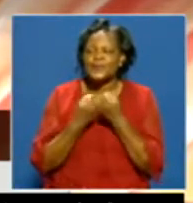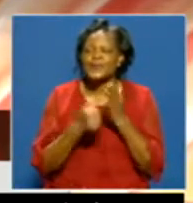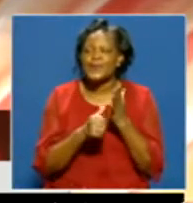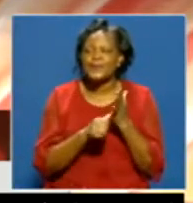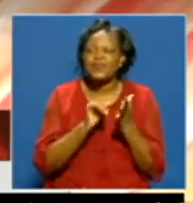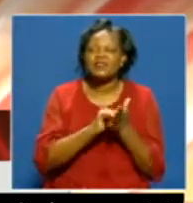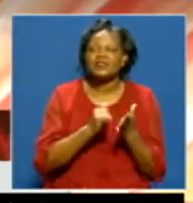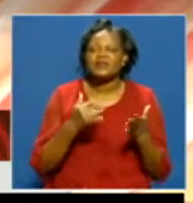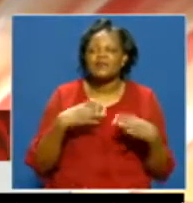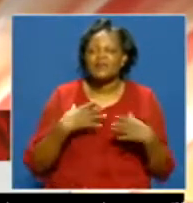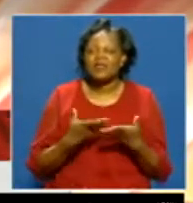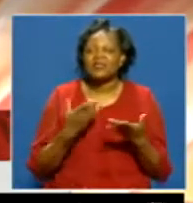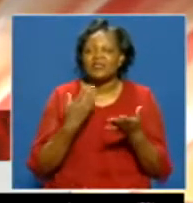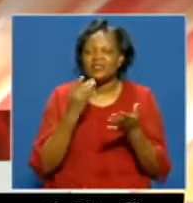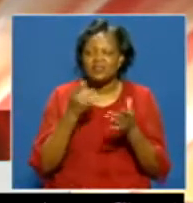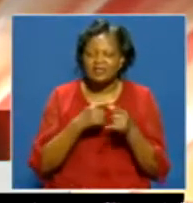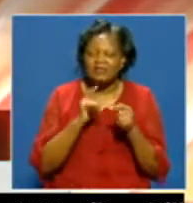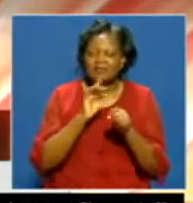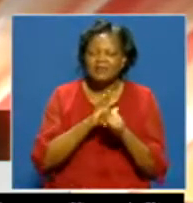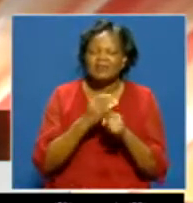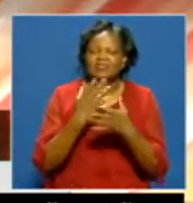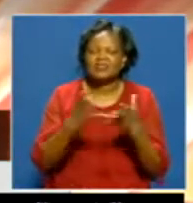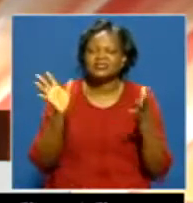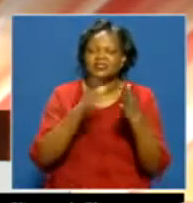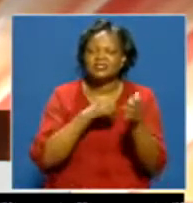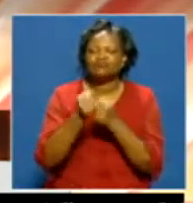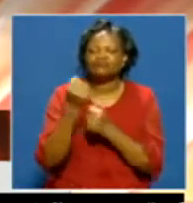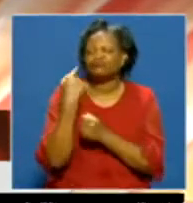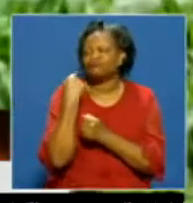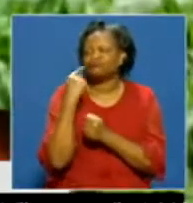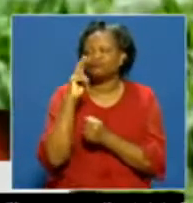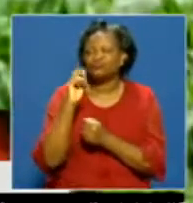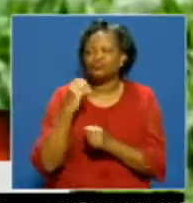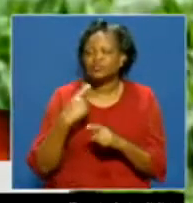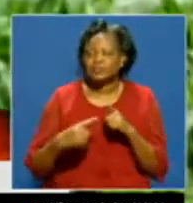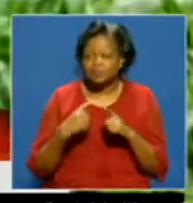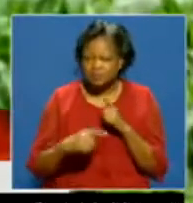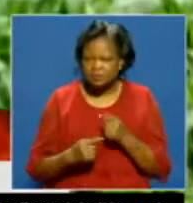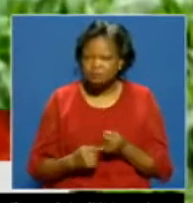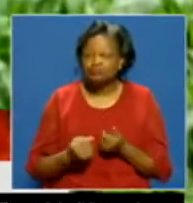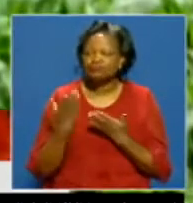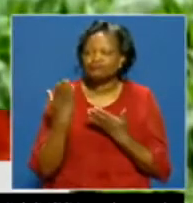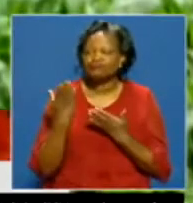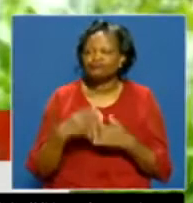property worth millions destroyed in the last 20 years.